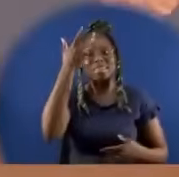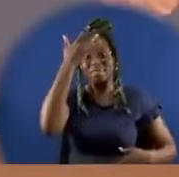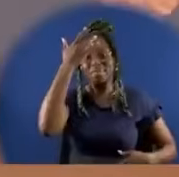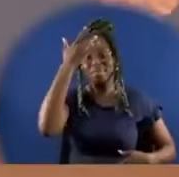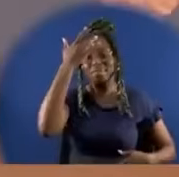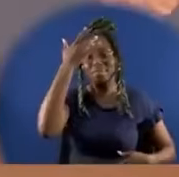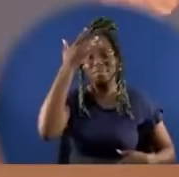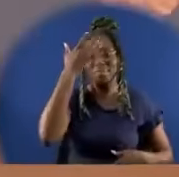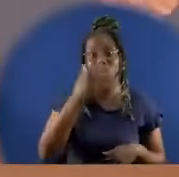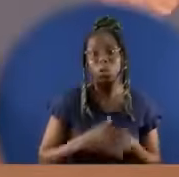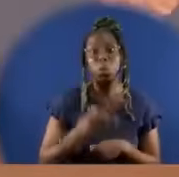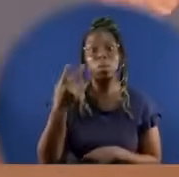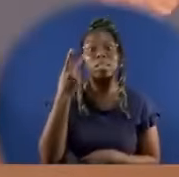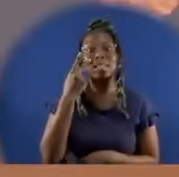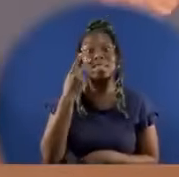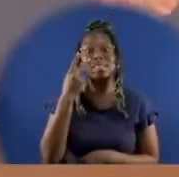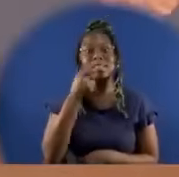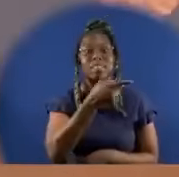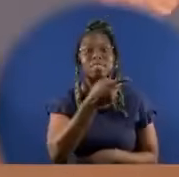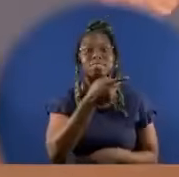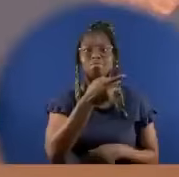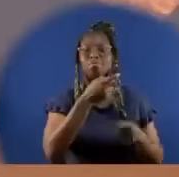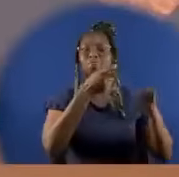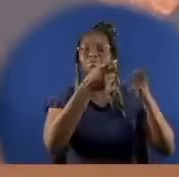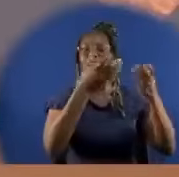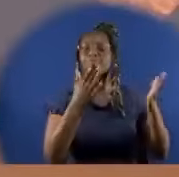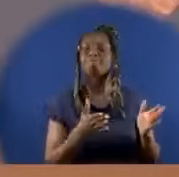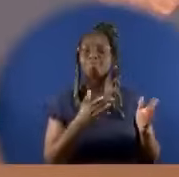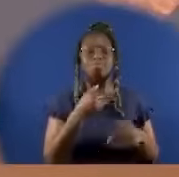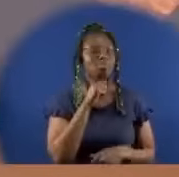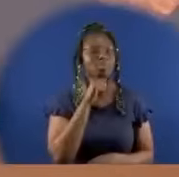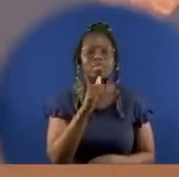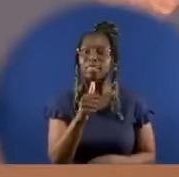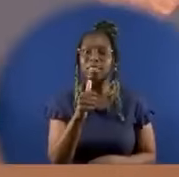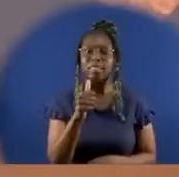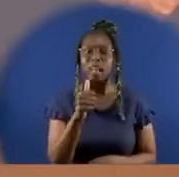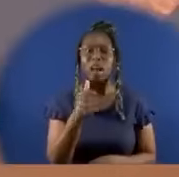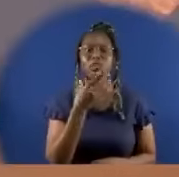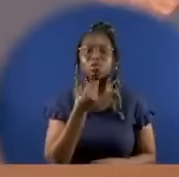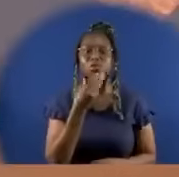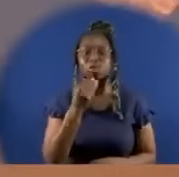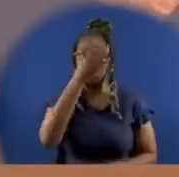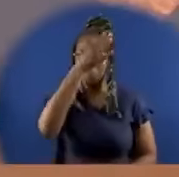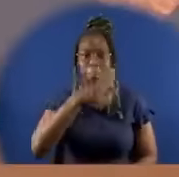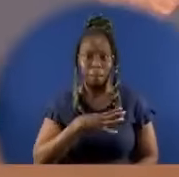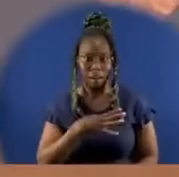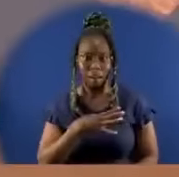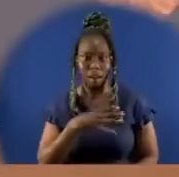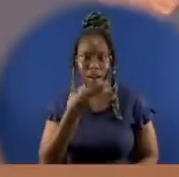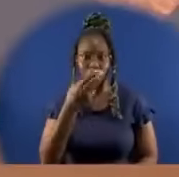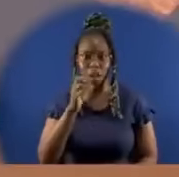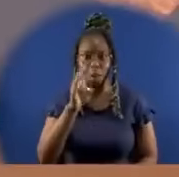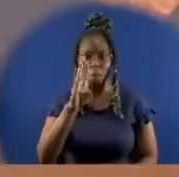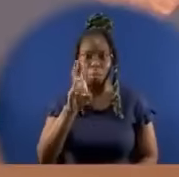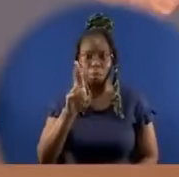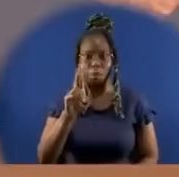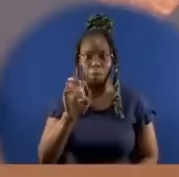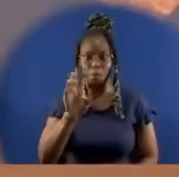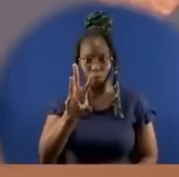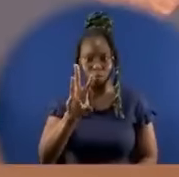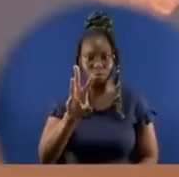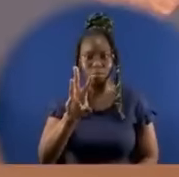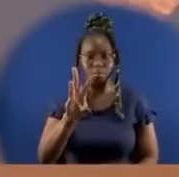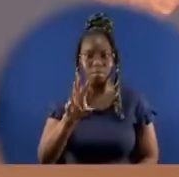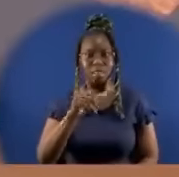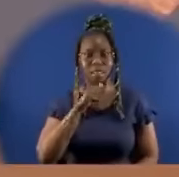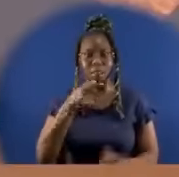this centurion is not a Jewish man. He's not a Hebrew. He is not from the family of the Israelites. He is not